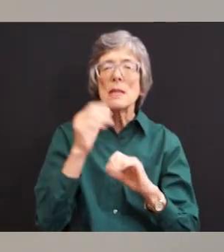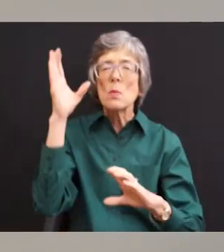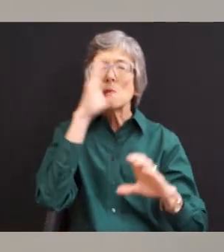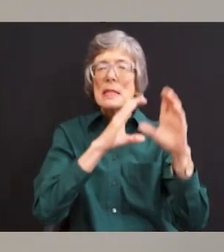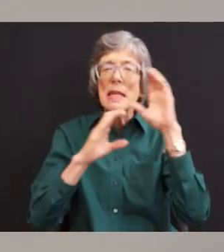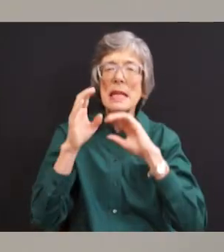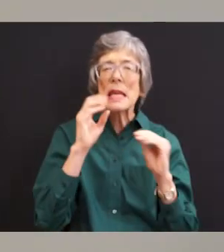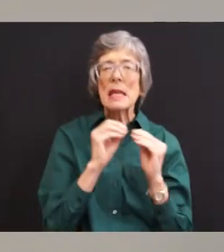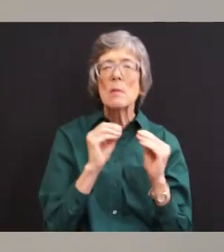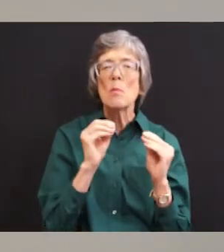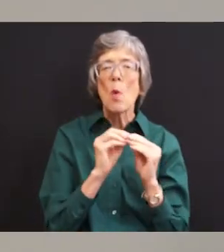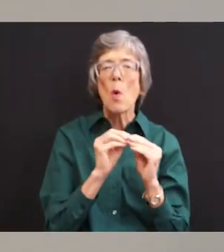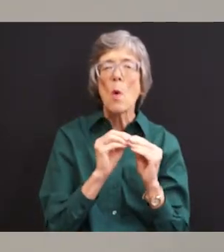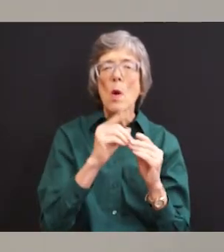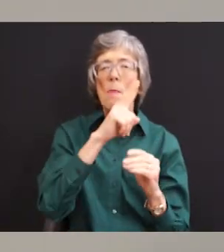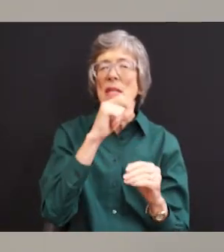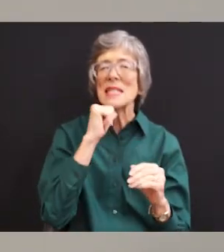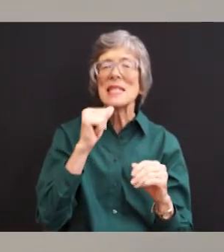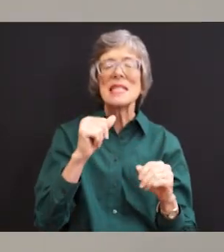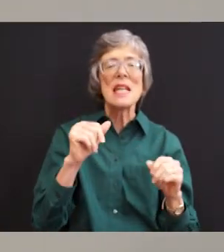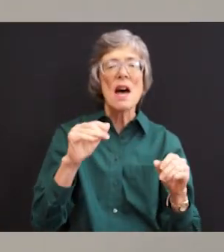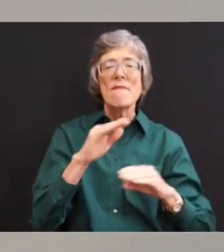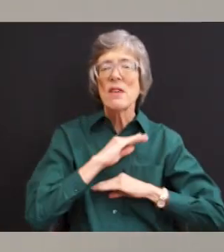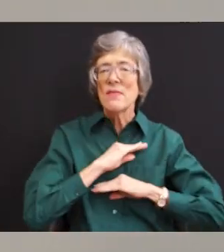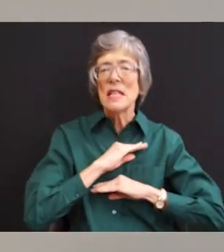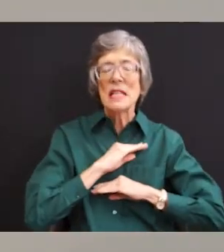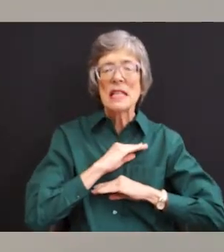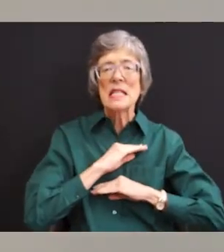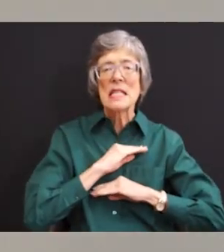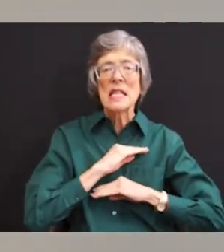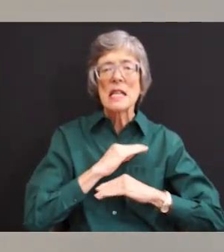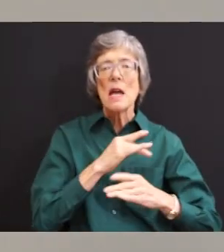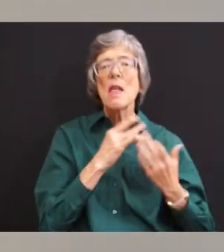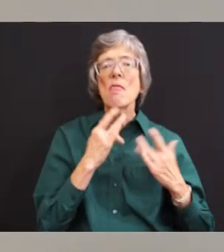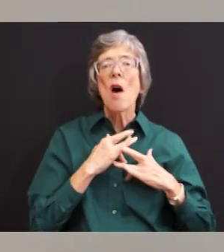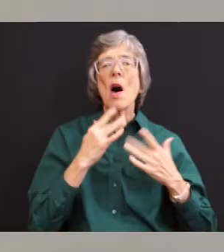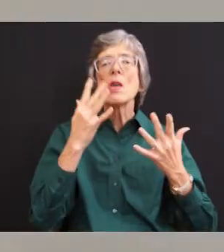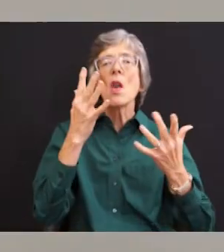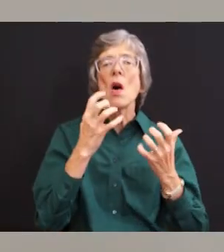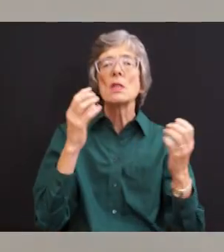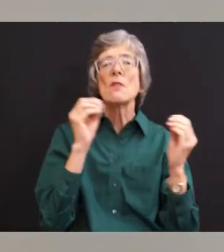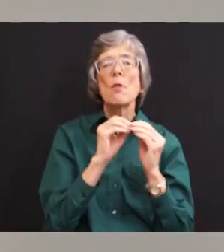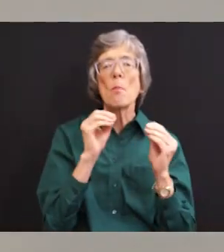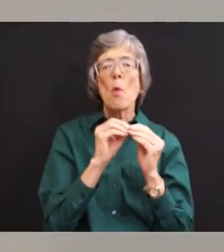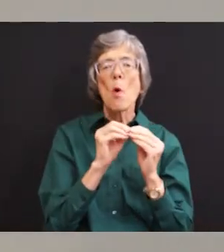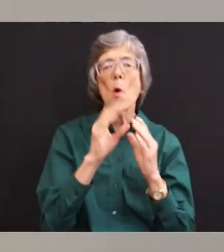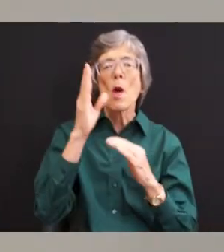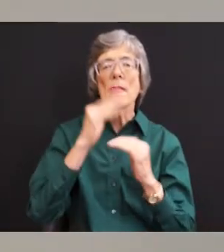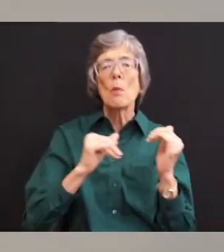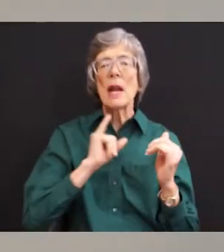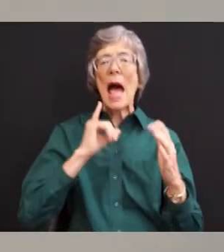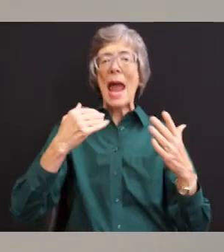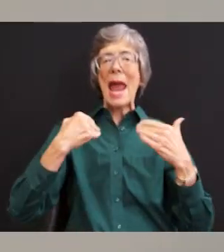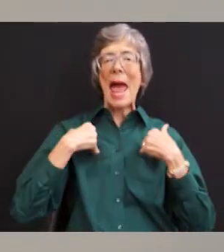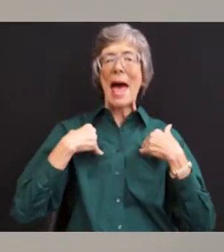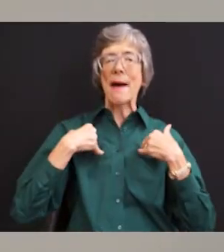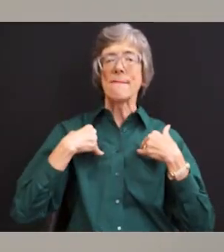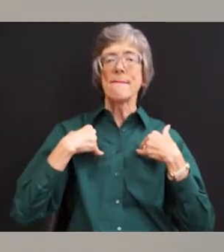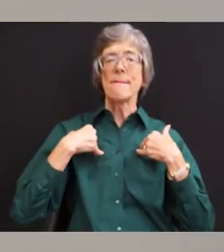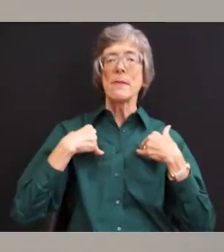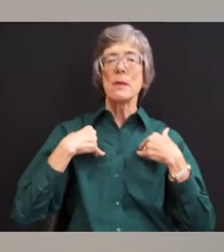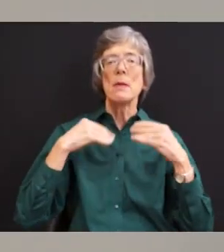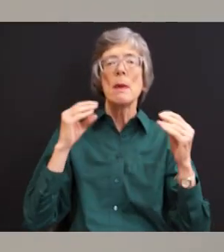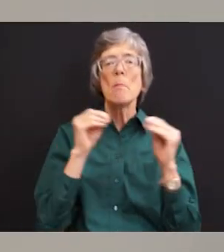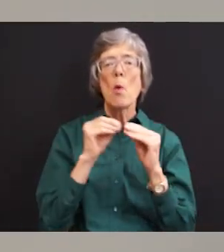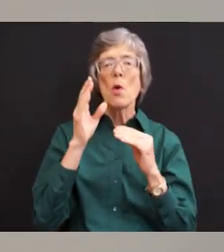gets that this isn't fulfilling. The heart longs for something more than just what I can have, more than what I